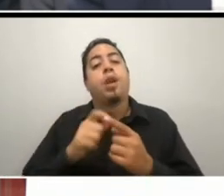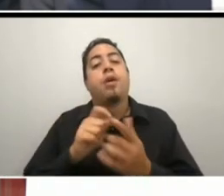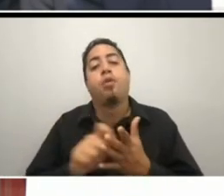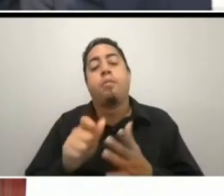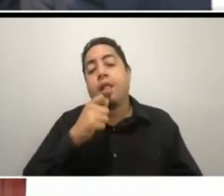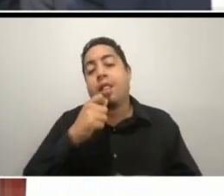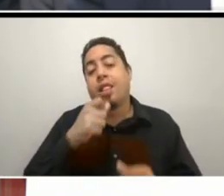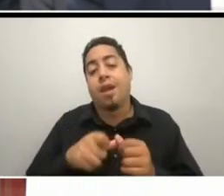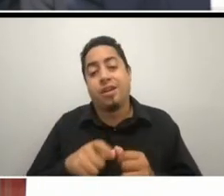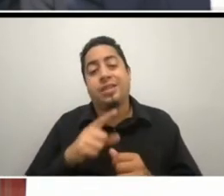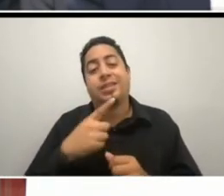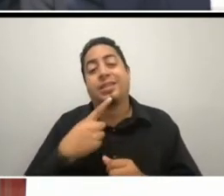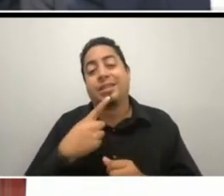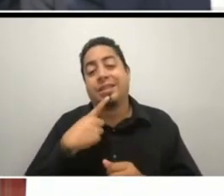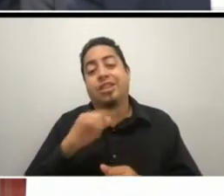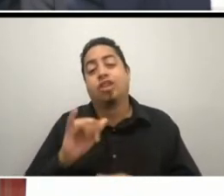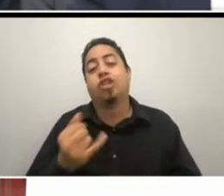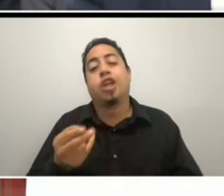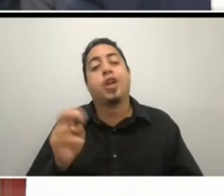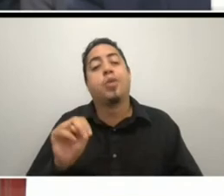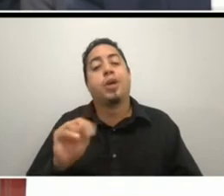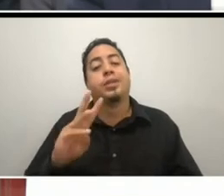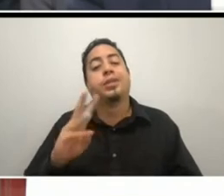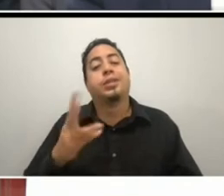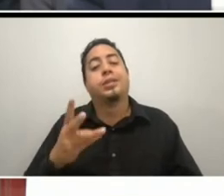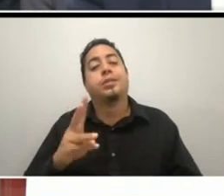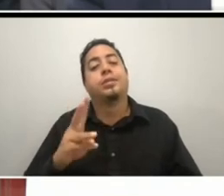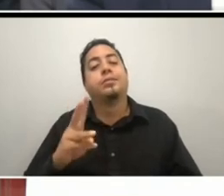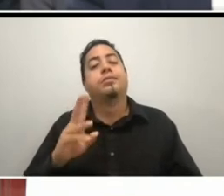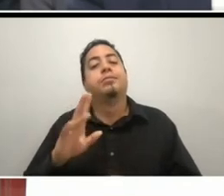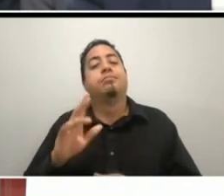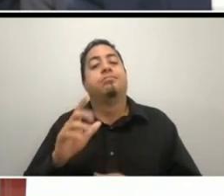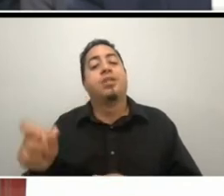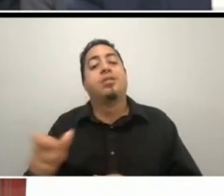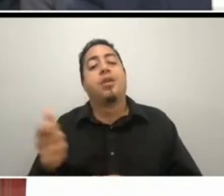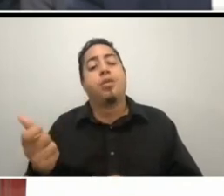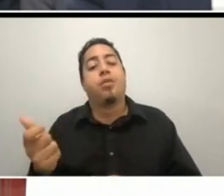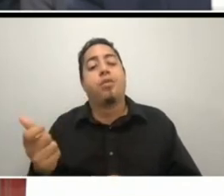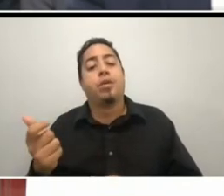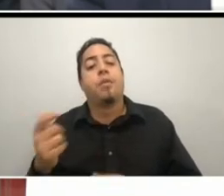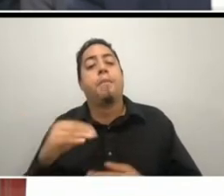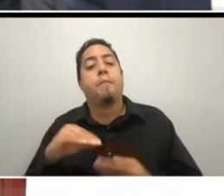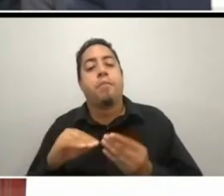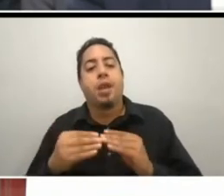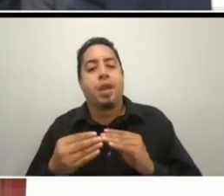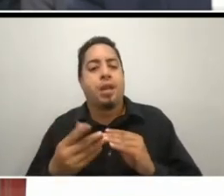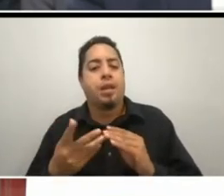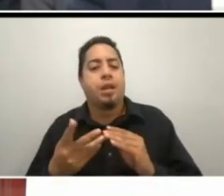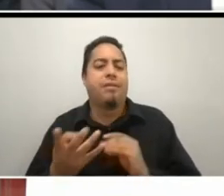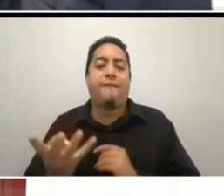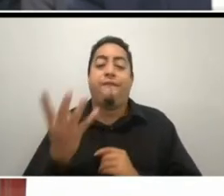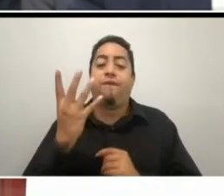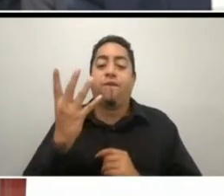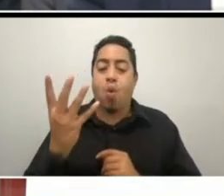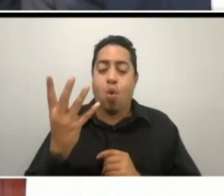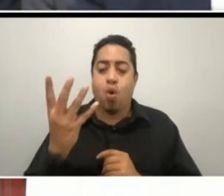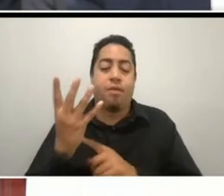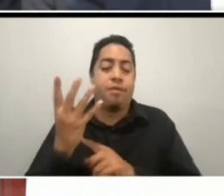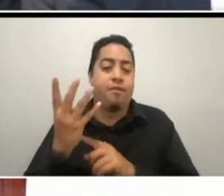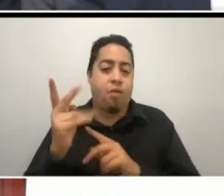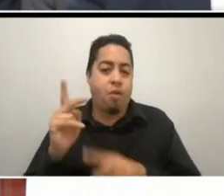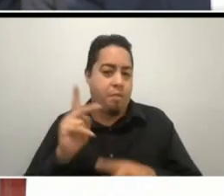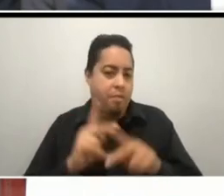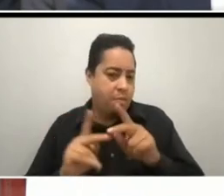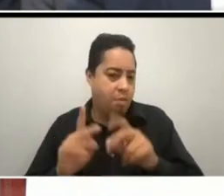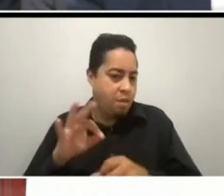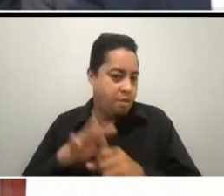January 6th. And subsequent to that, we found two more. That's 1, 2, 3, 4 people, not 4,000, but just a total of 4, not